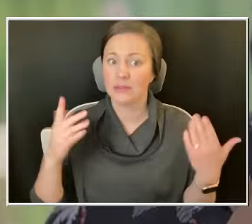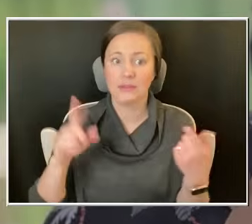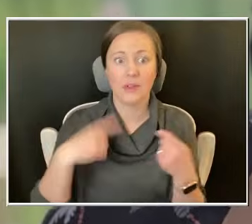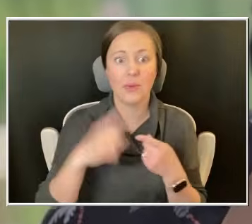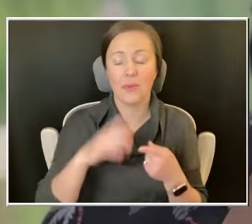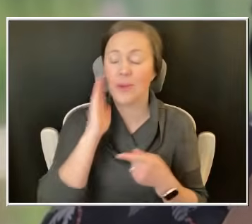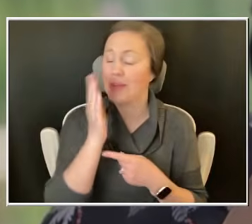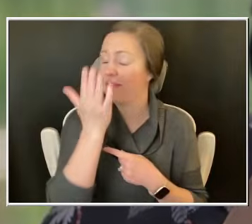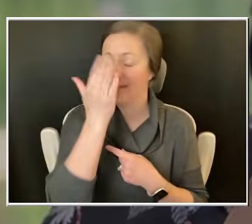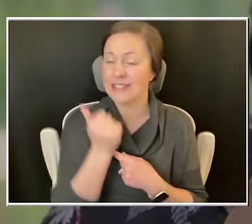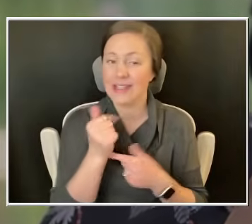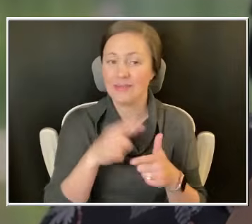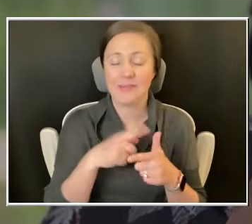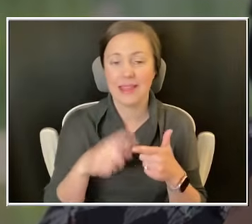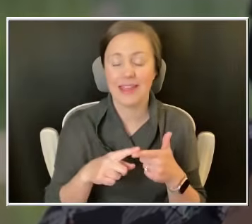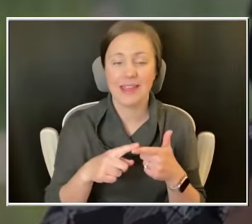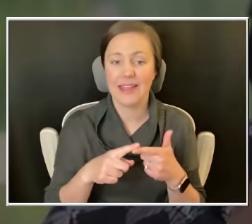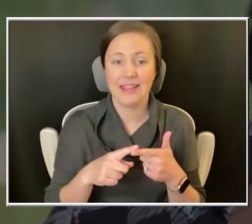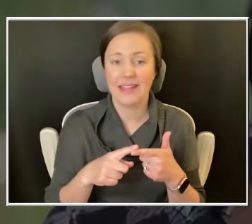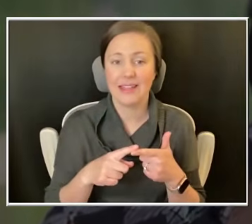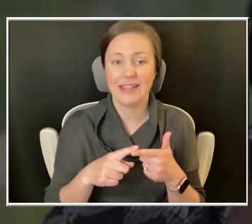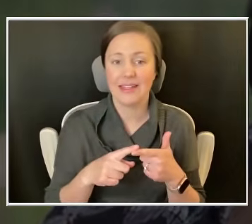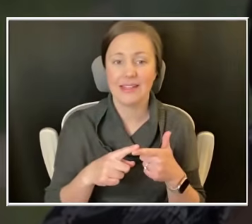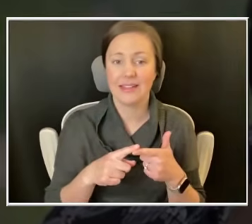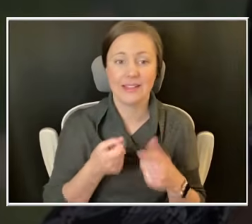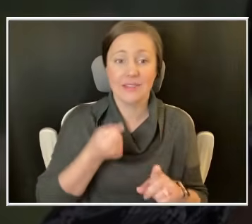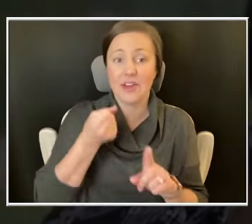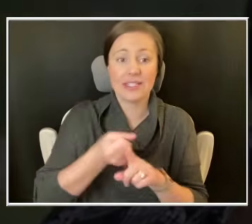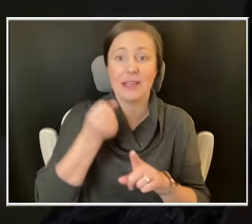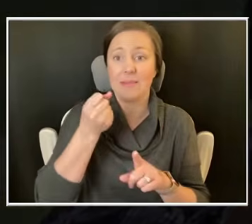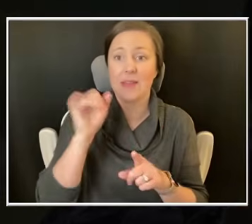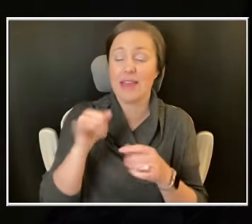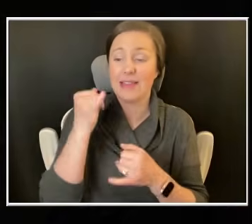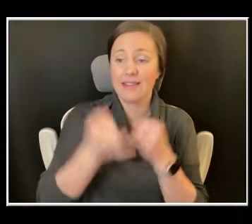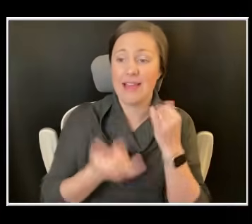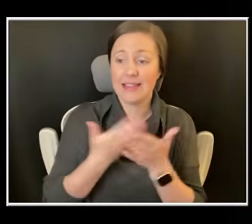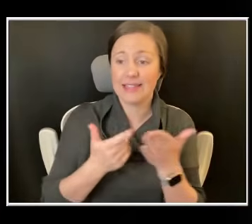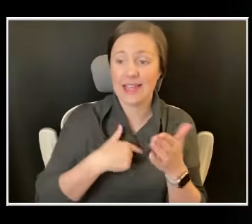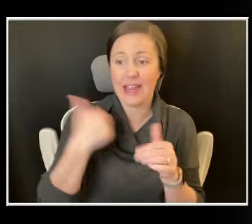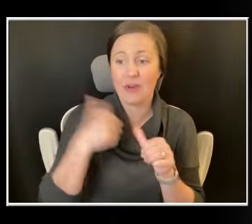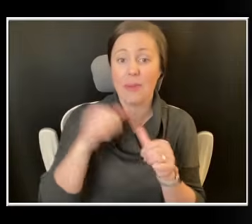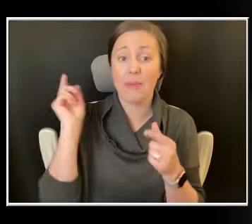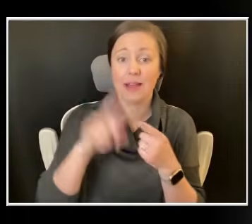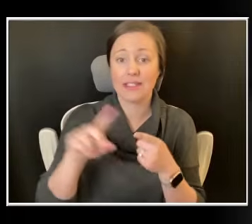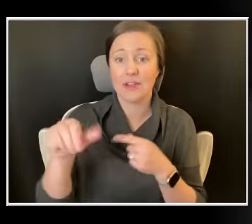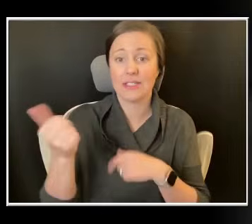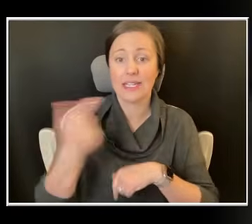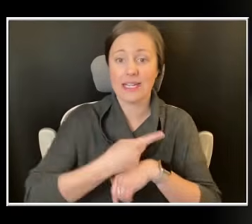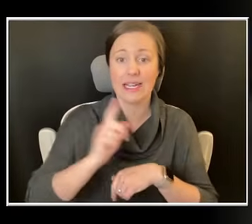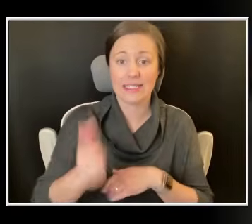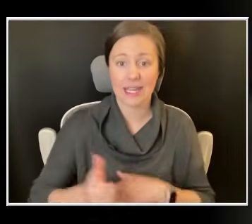then suddenly fall asleep. But that's the last thing I remember until 10 days later.